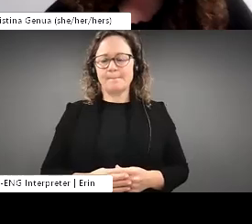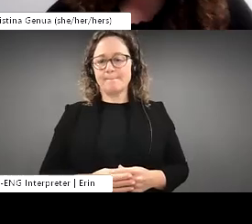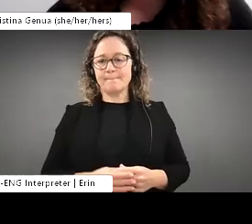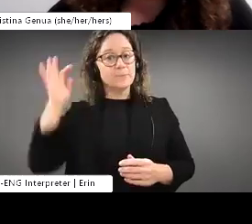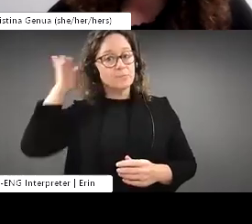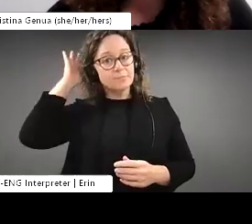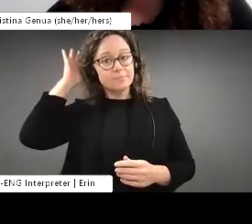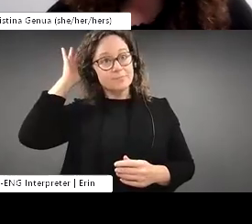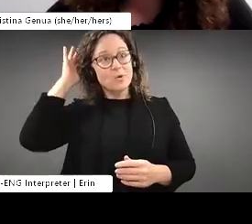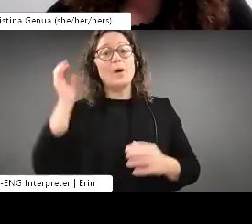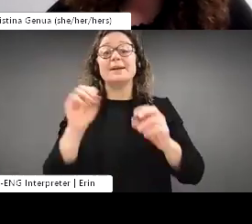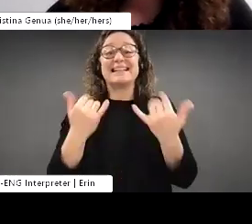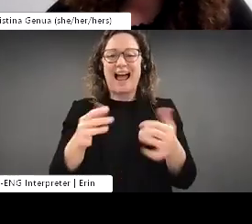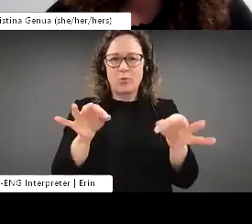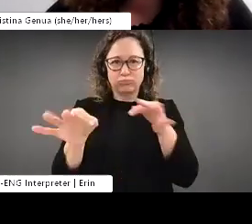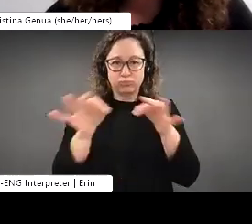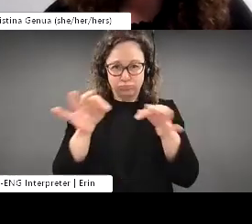So phishing scams.